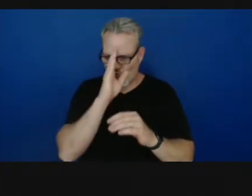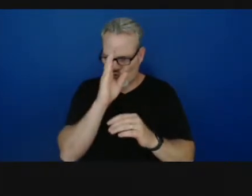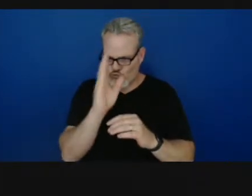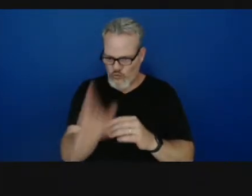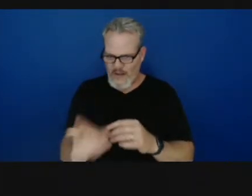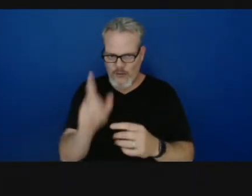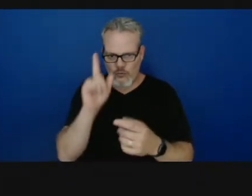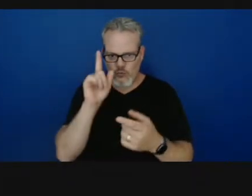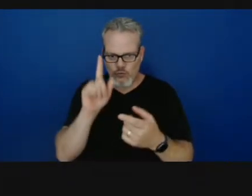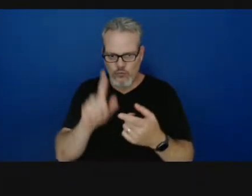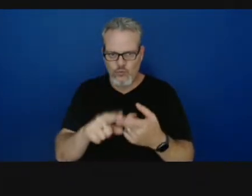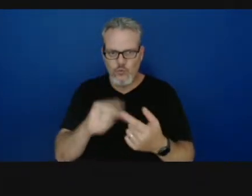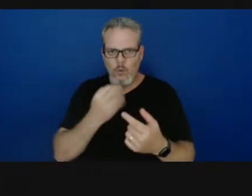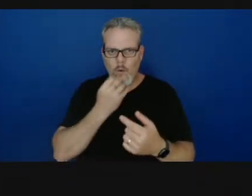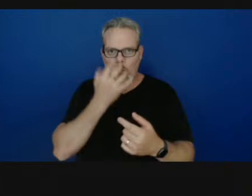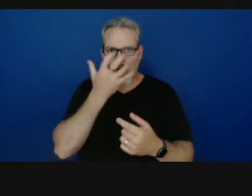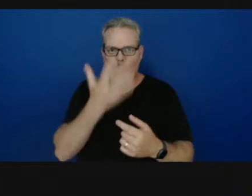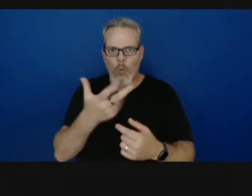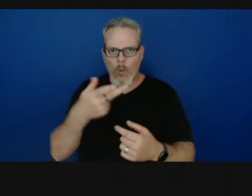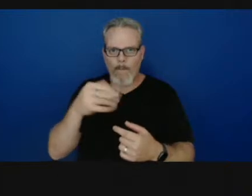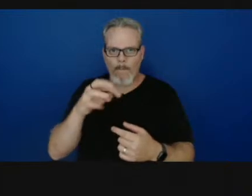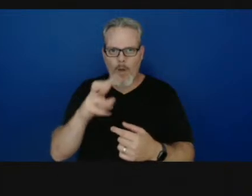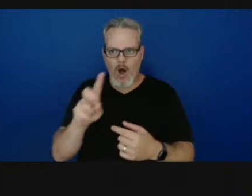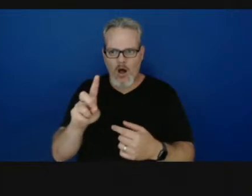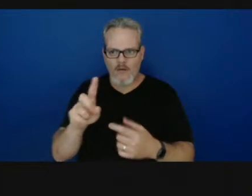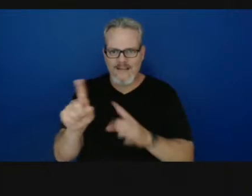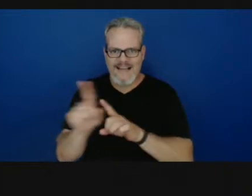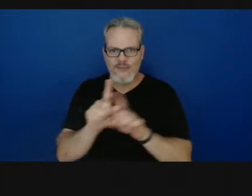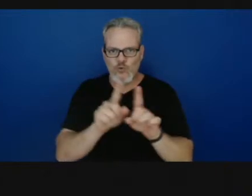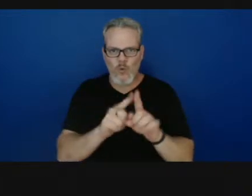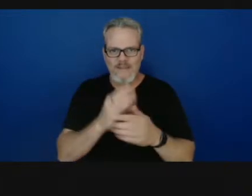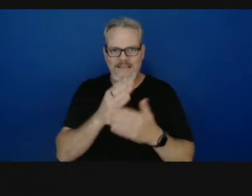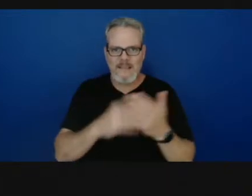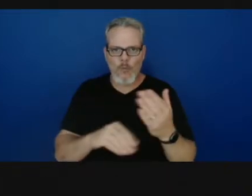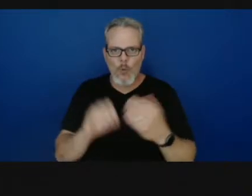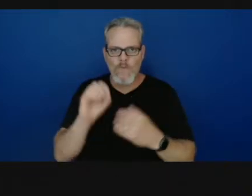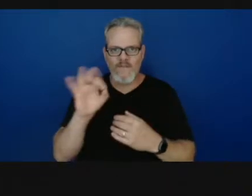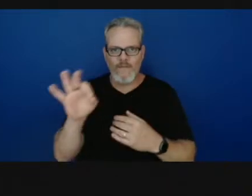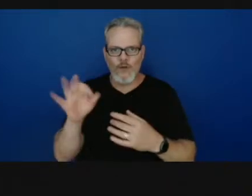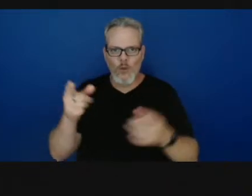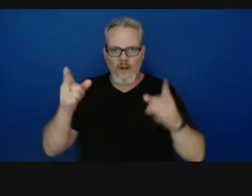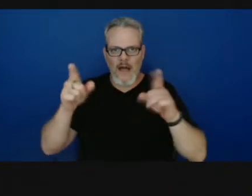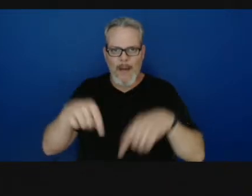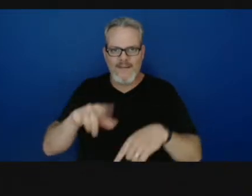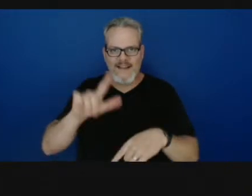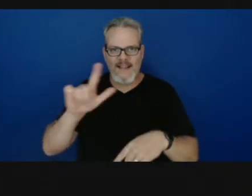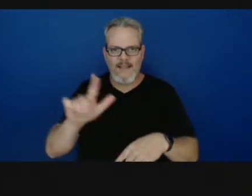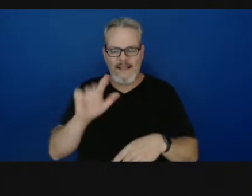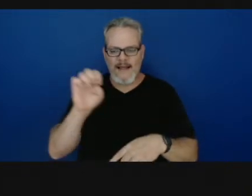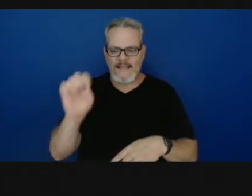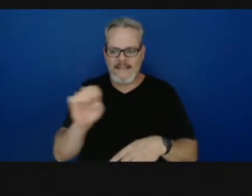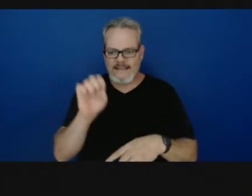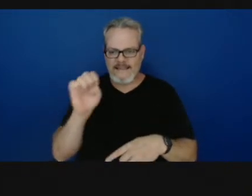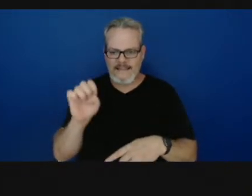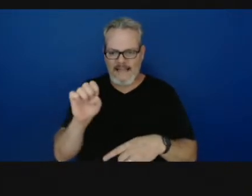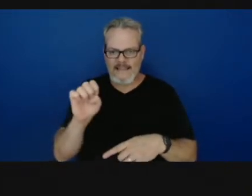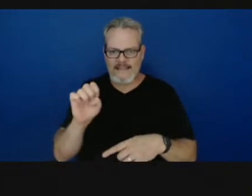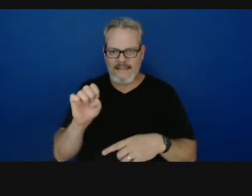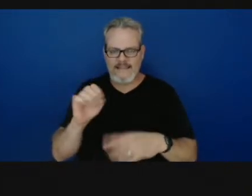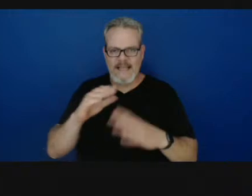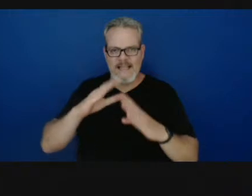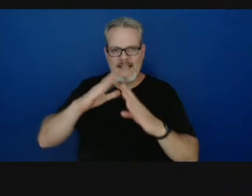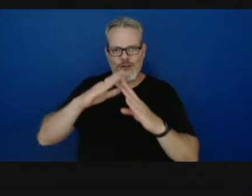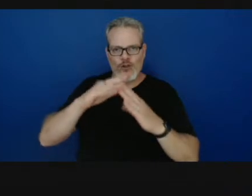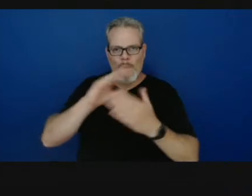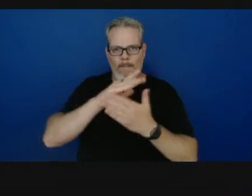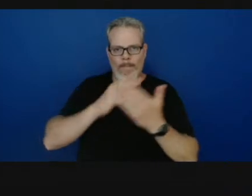the Aholonui Warm Pond, as well as some overflows that have been occurring in Leilani Estates on the upper part of the lava channel right